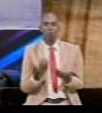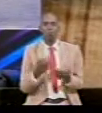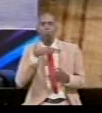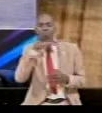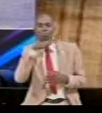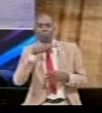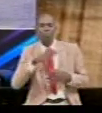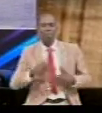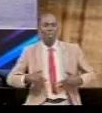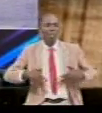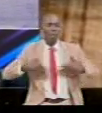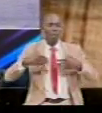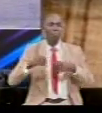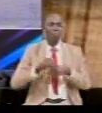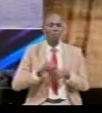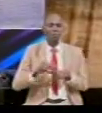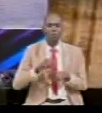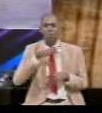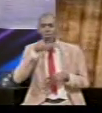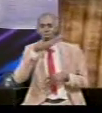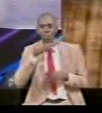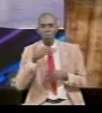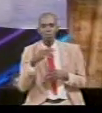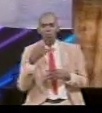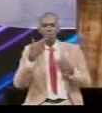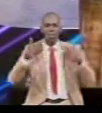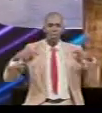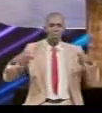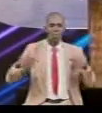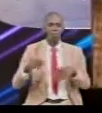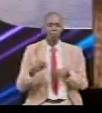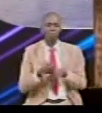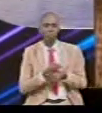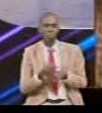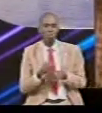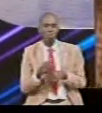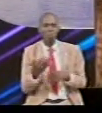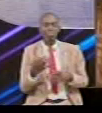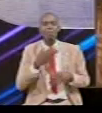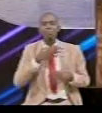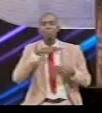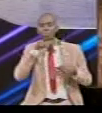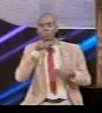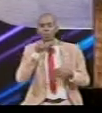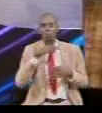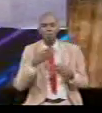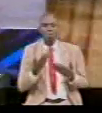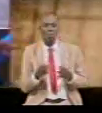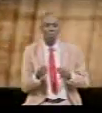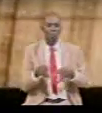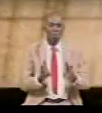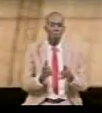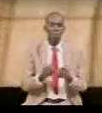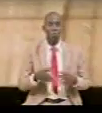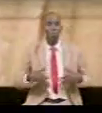lifestyle, corrupt language, corrupt behavior, corrupt interaction. But now you are saved. If you're a child, you are